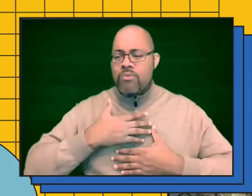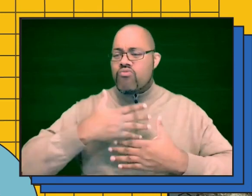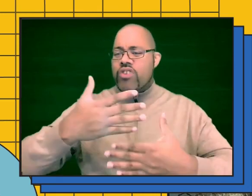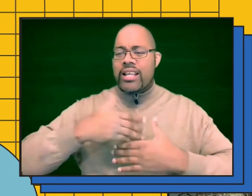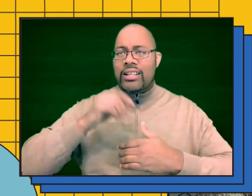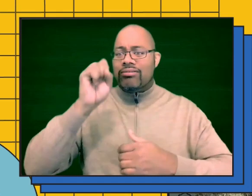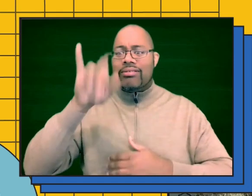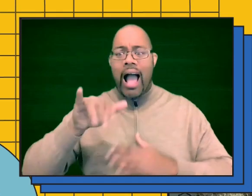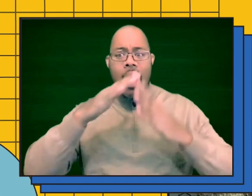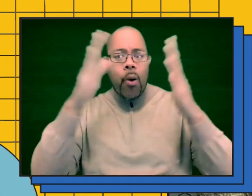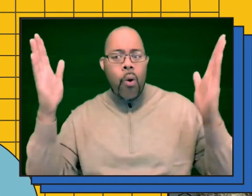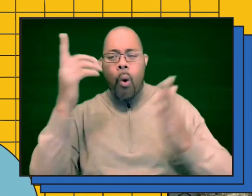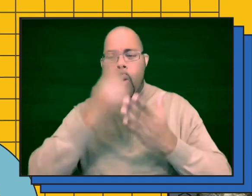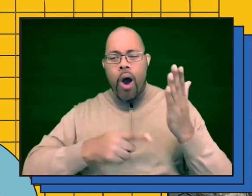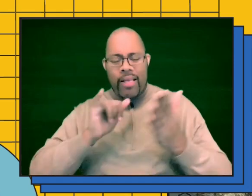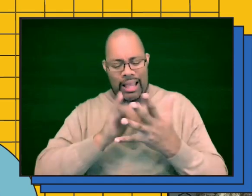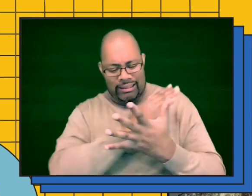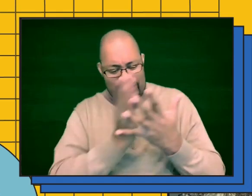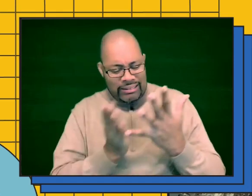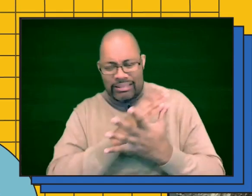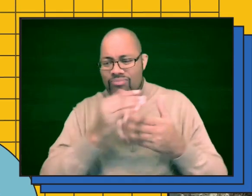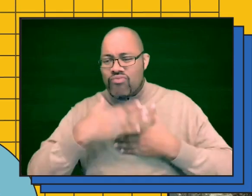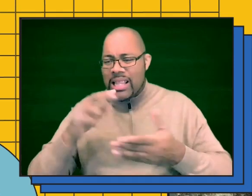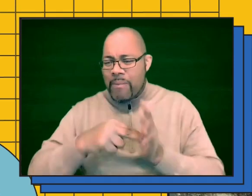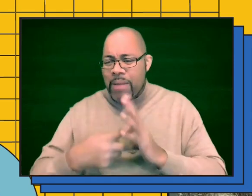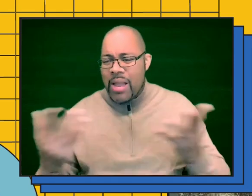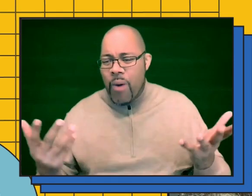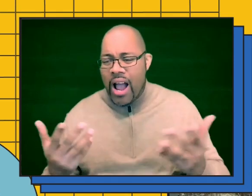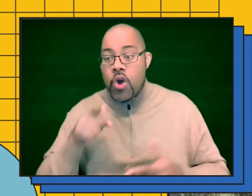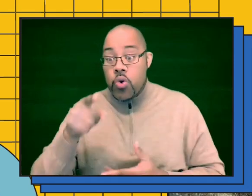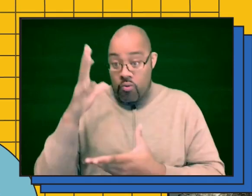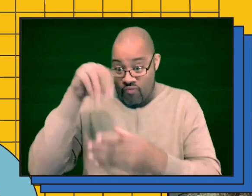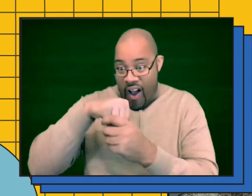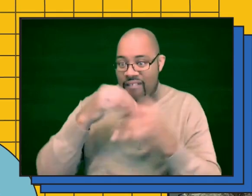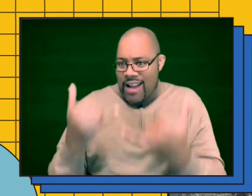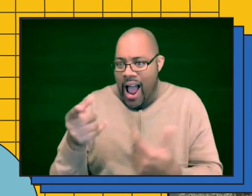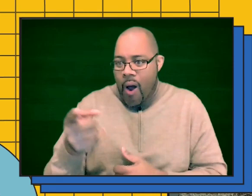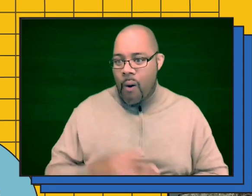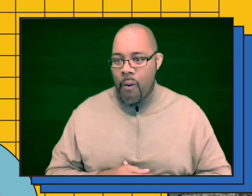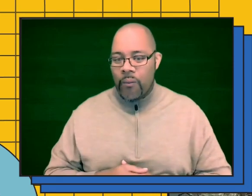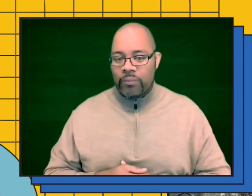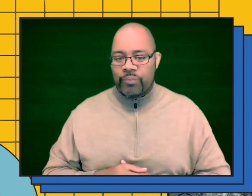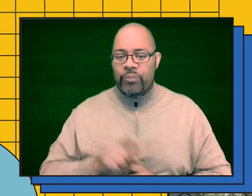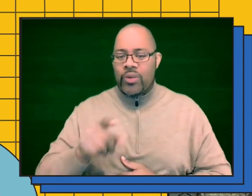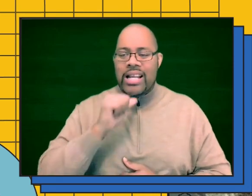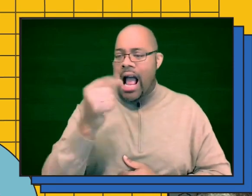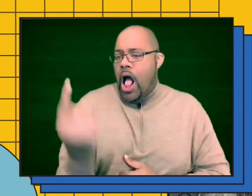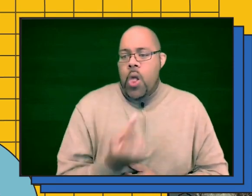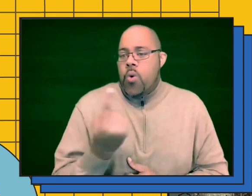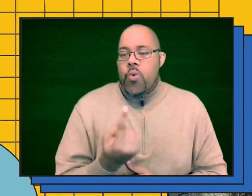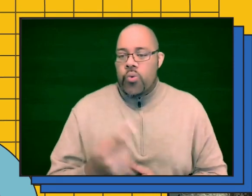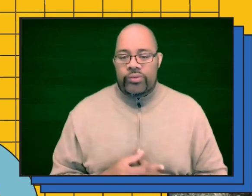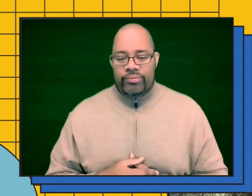breathing sky. What is the scale of breathing? You are part of it now. You are